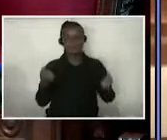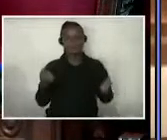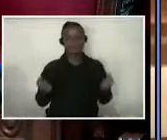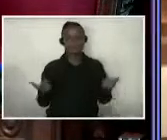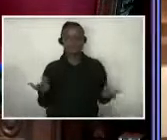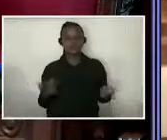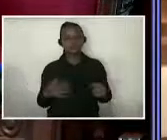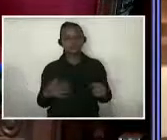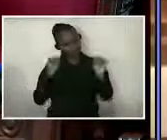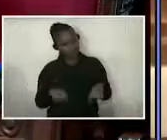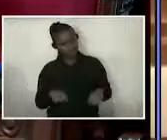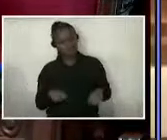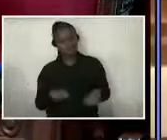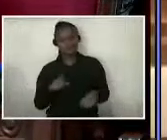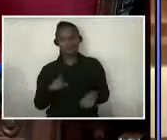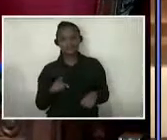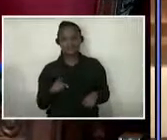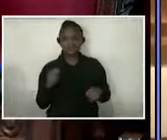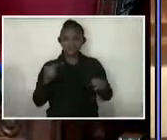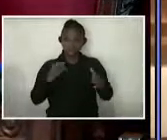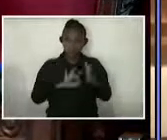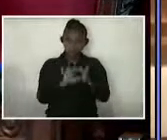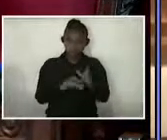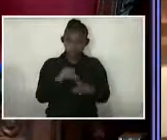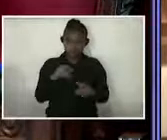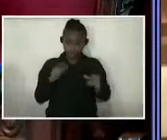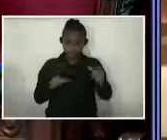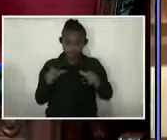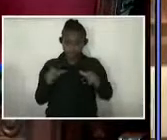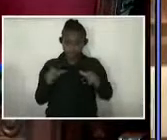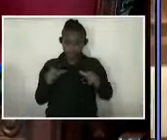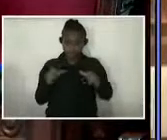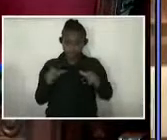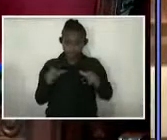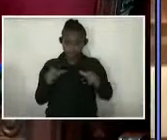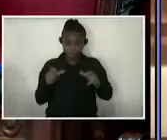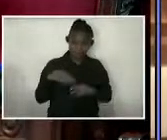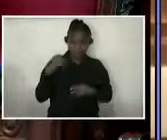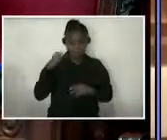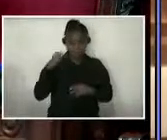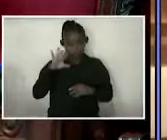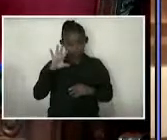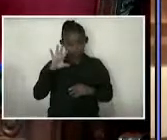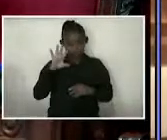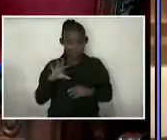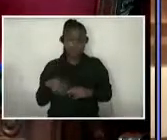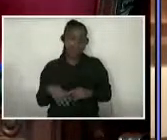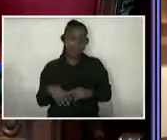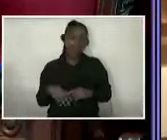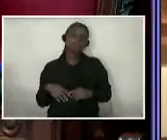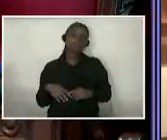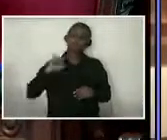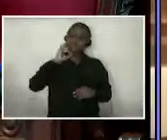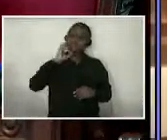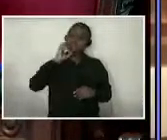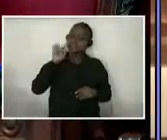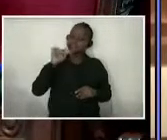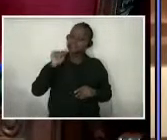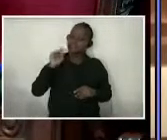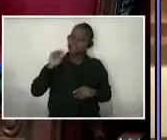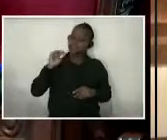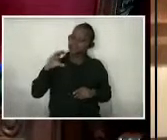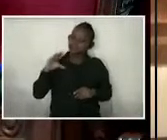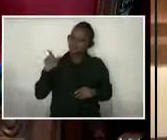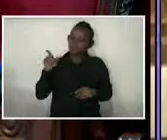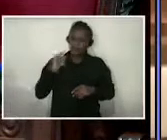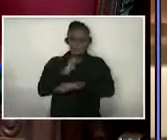voters who, for example, in Johannesburg, Tshwane, and Nelson Mandela Bay voted in the main for the ANC has actually been